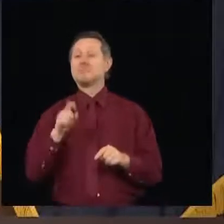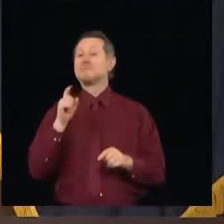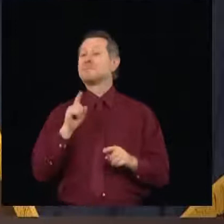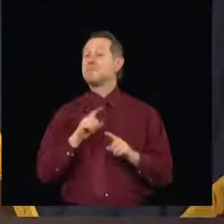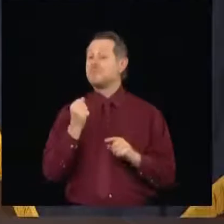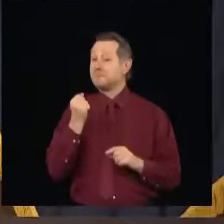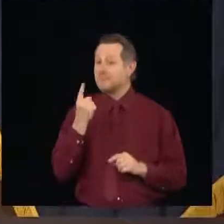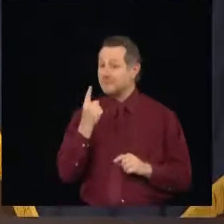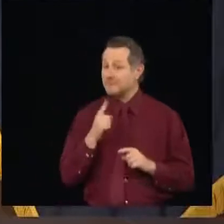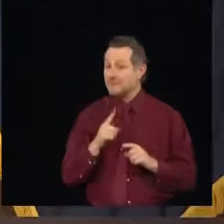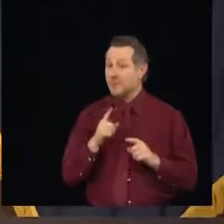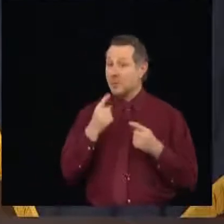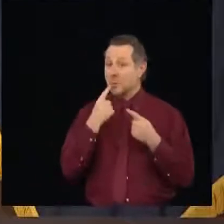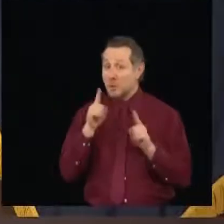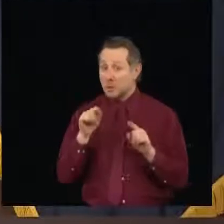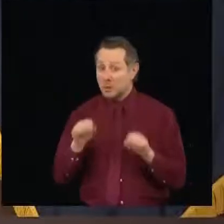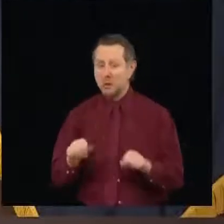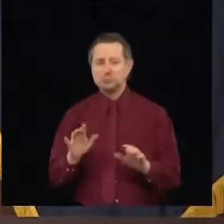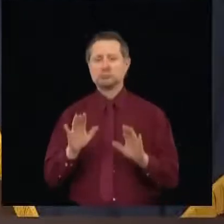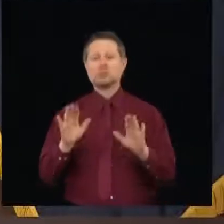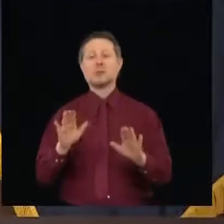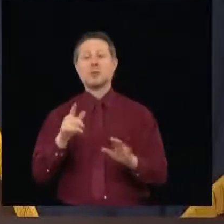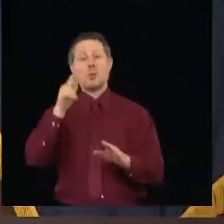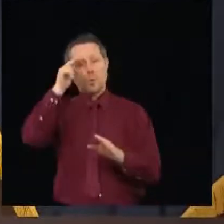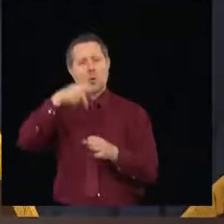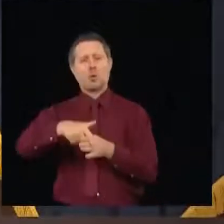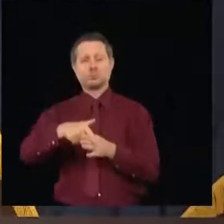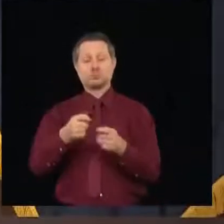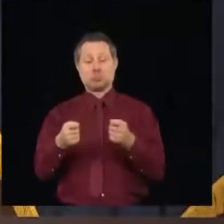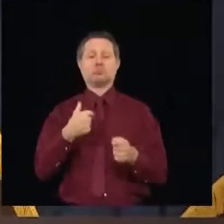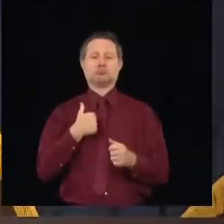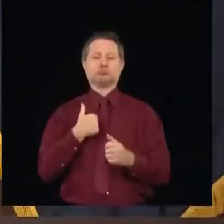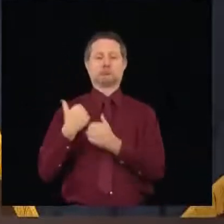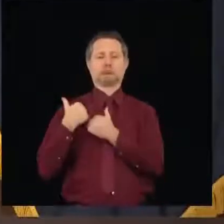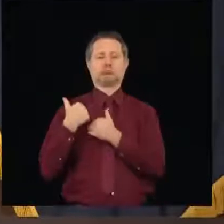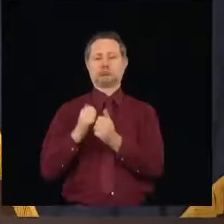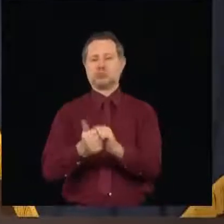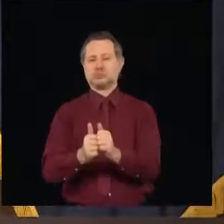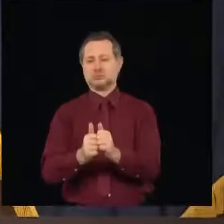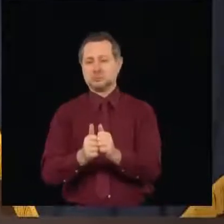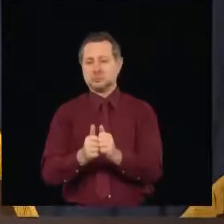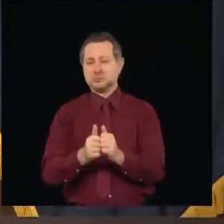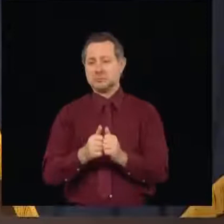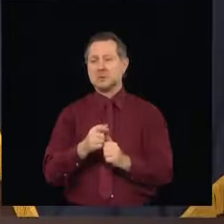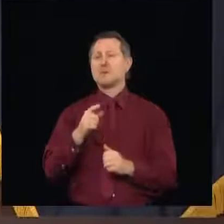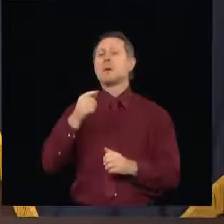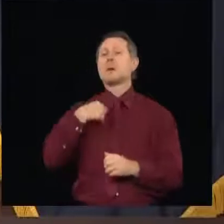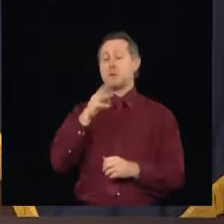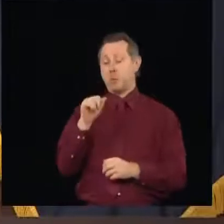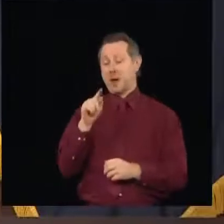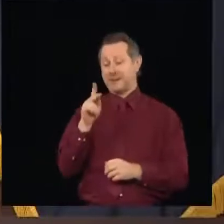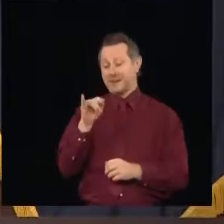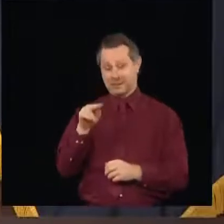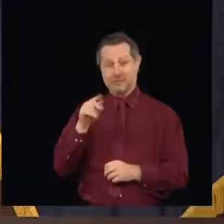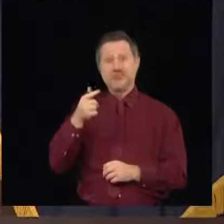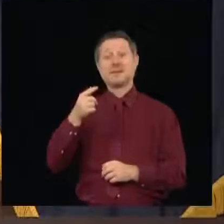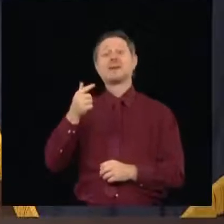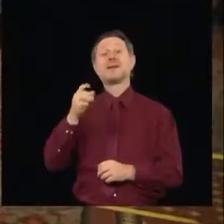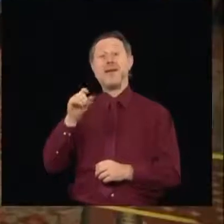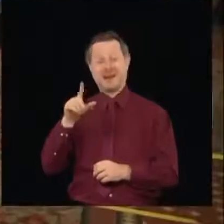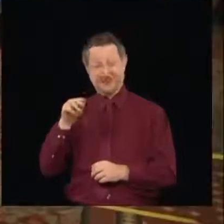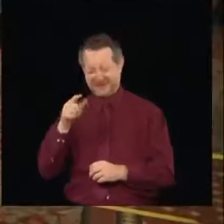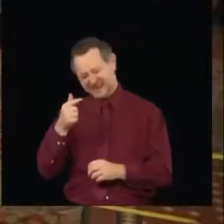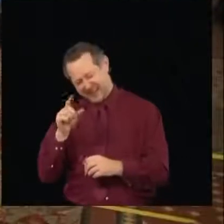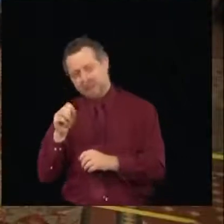great. We do control the racetracks. We can open Watkins Glen. So that's in our control. For Watkins Glen, are